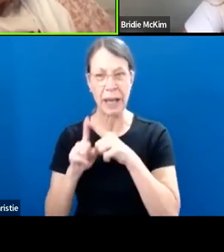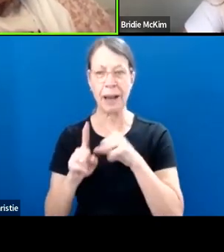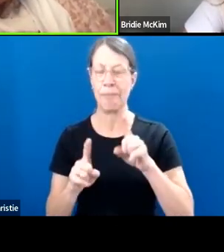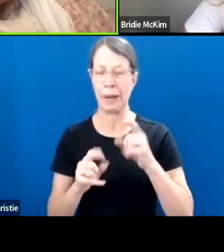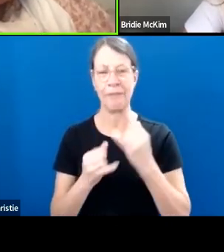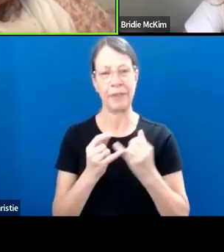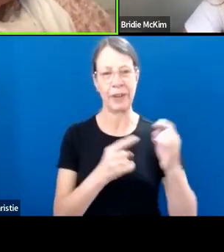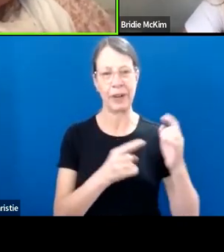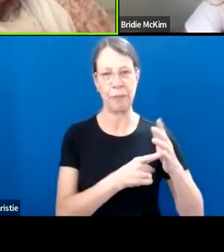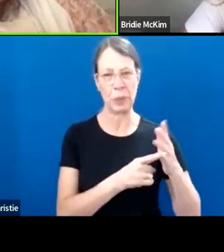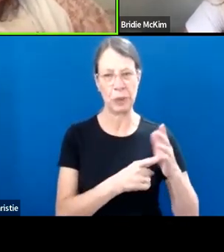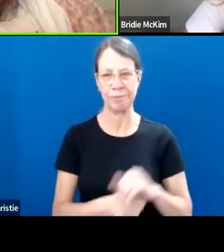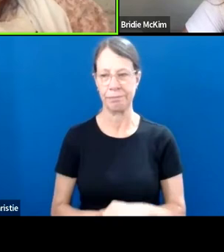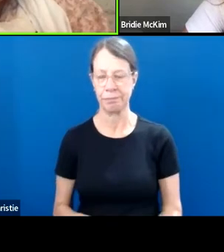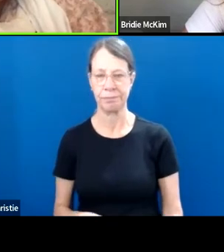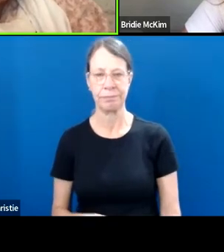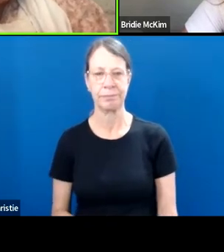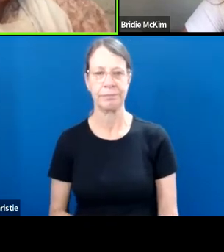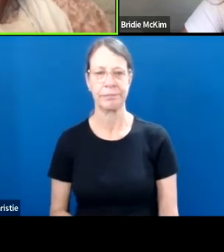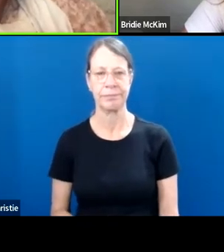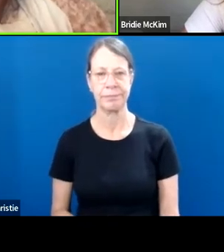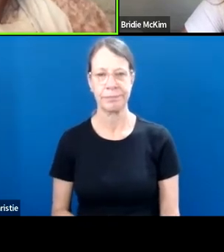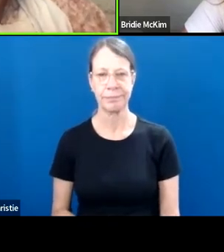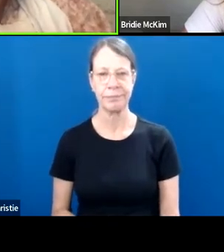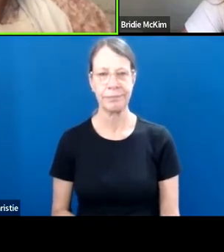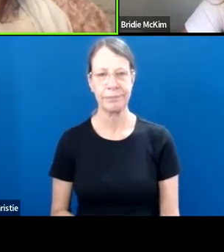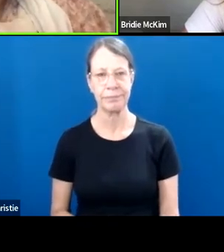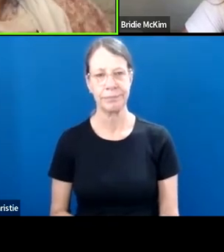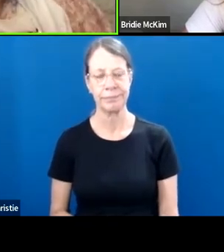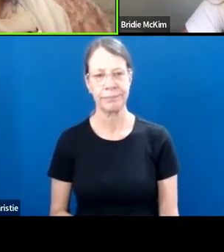quite easy to get very